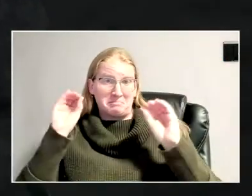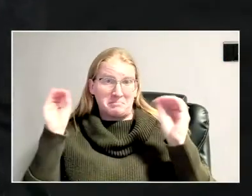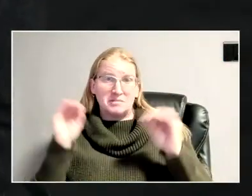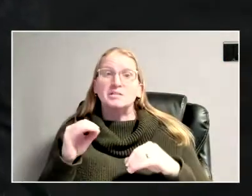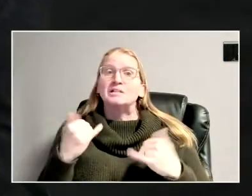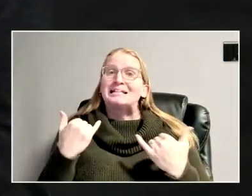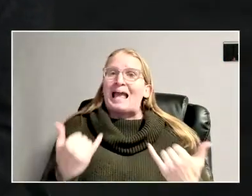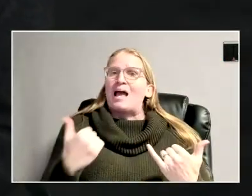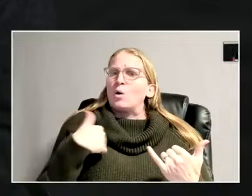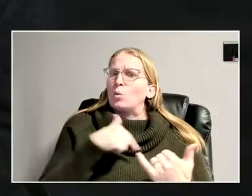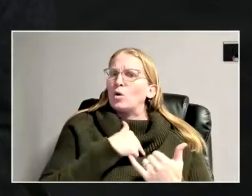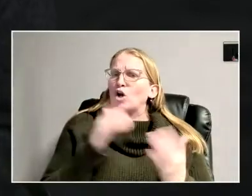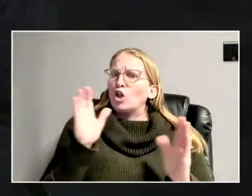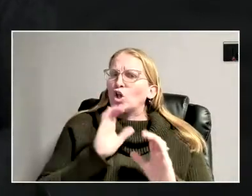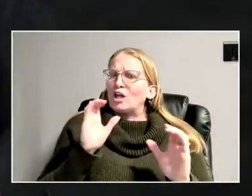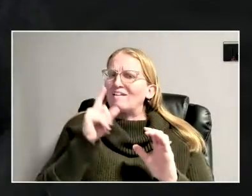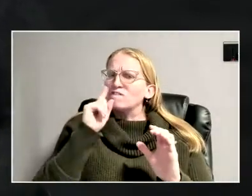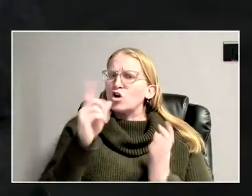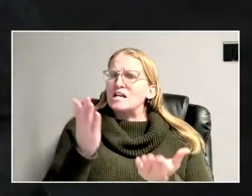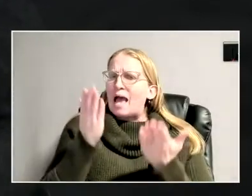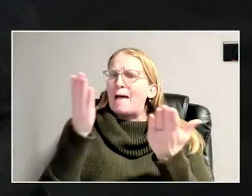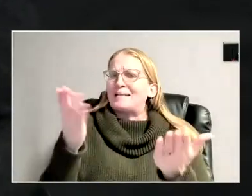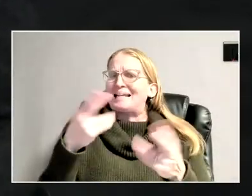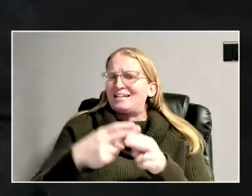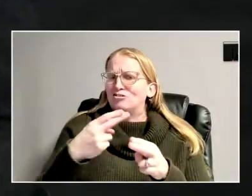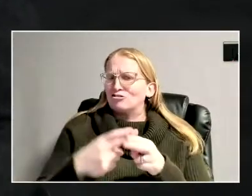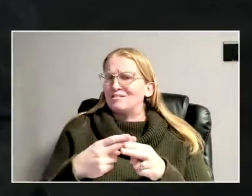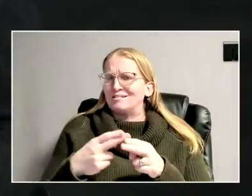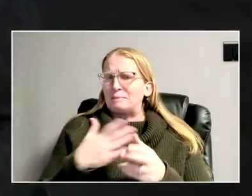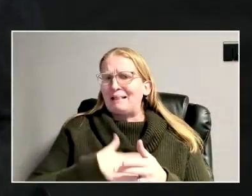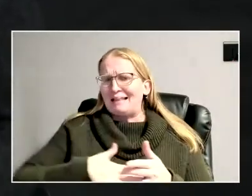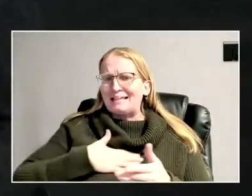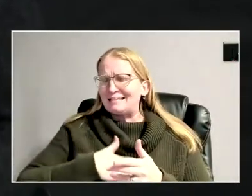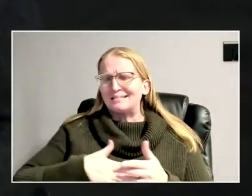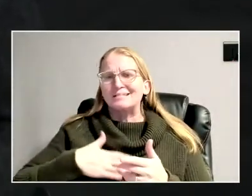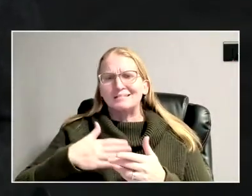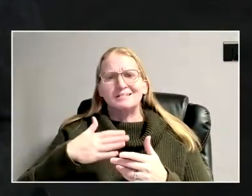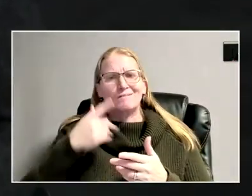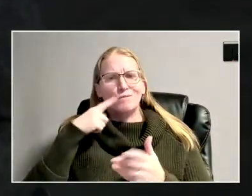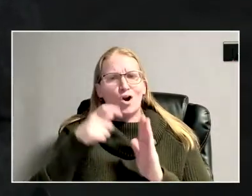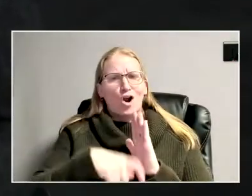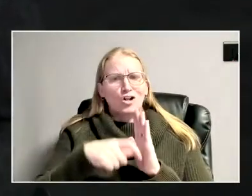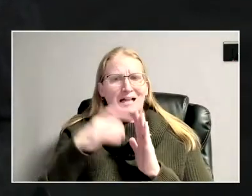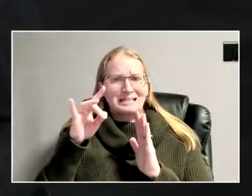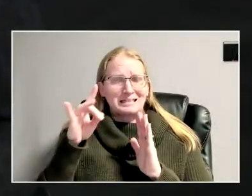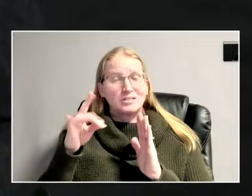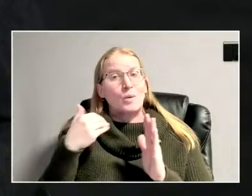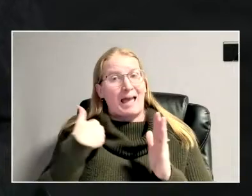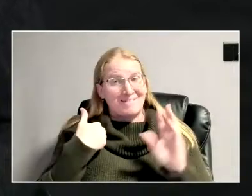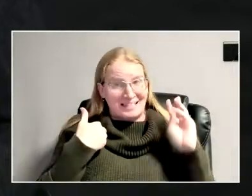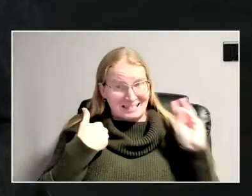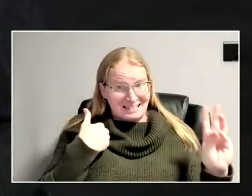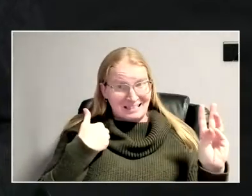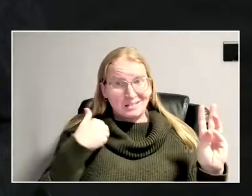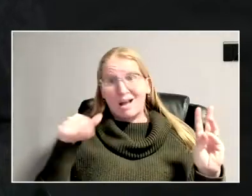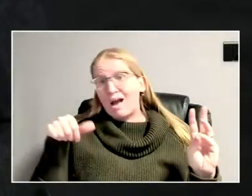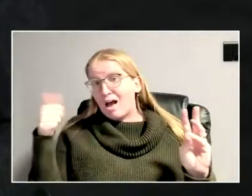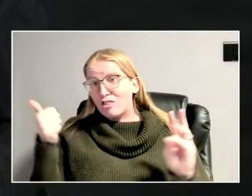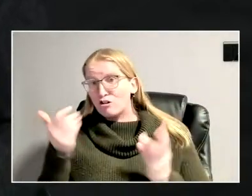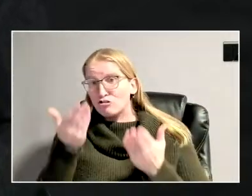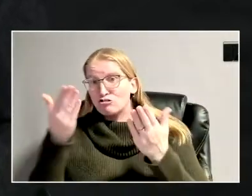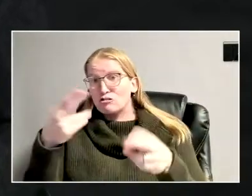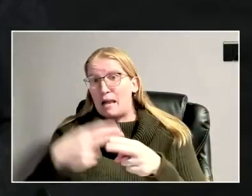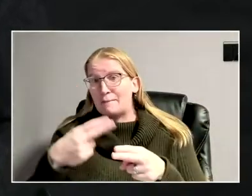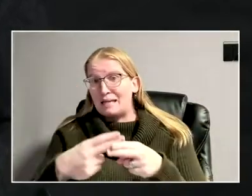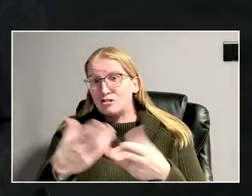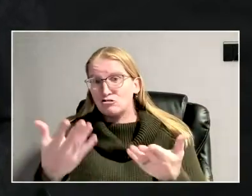under article 18 are there any further nominations to the Human Services Review Committee